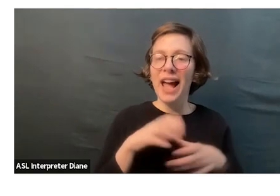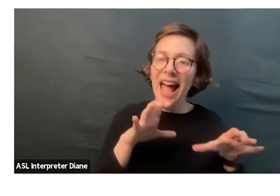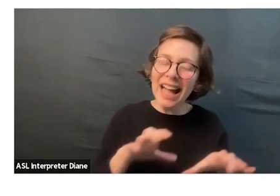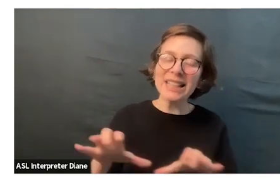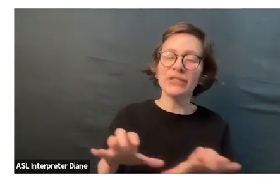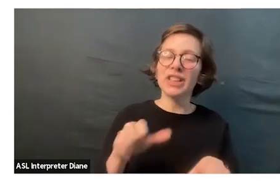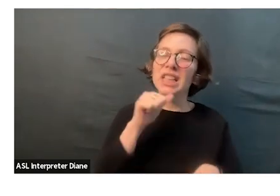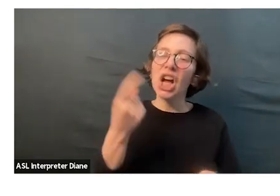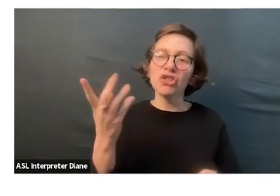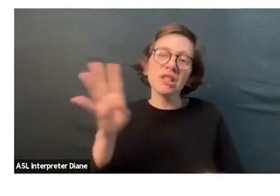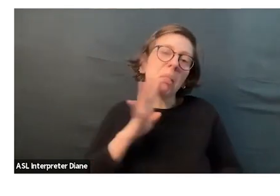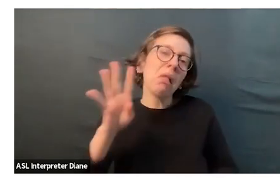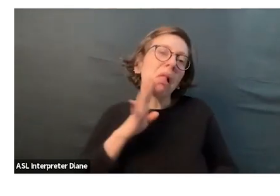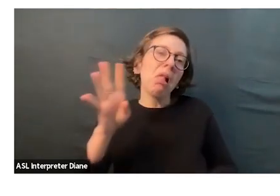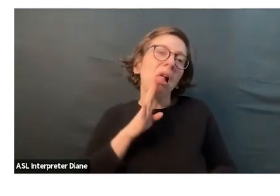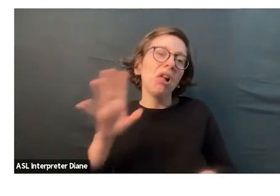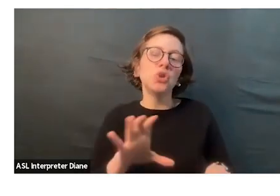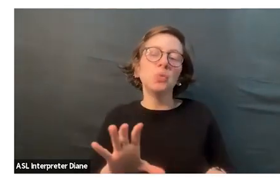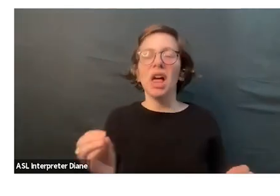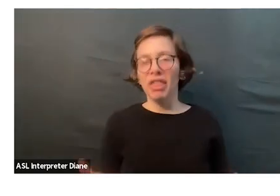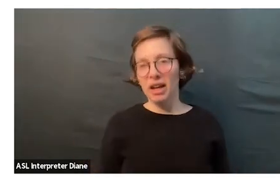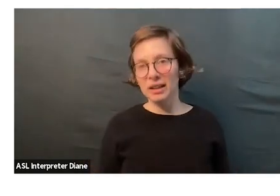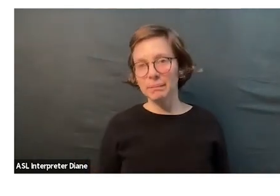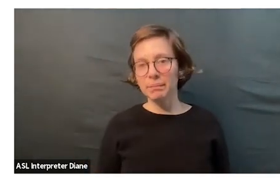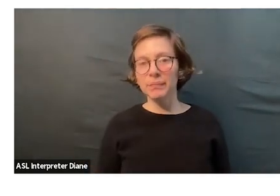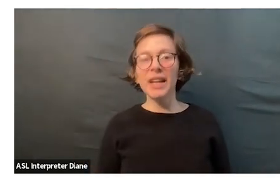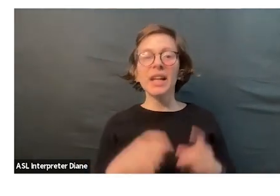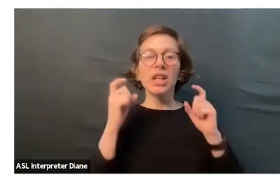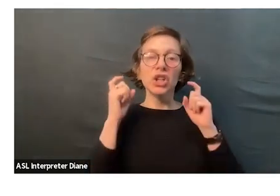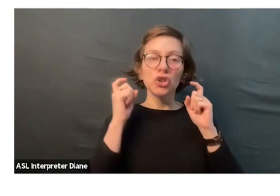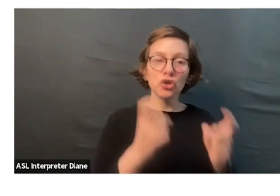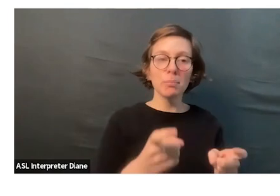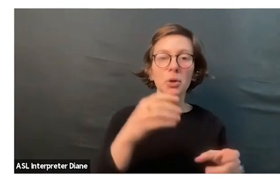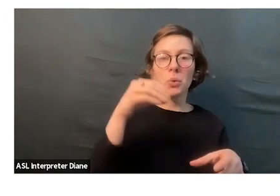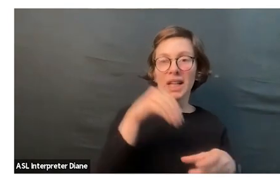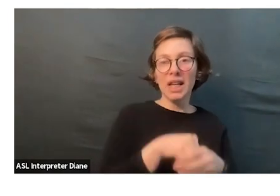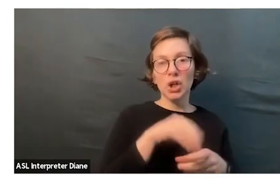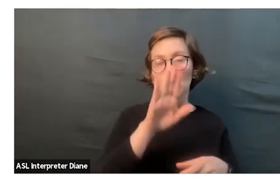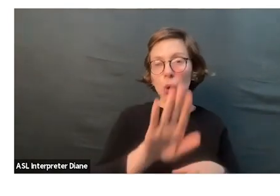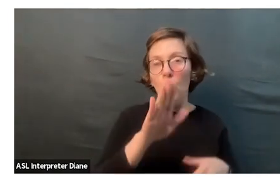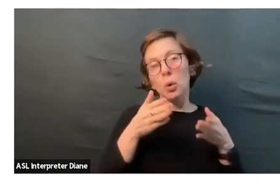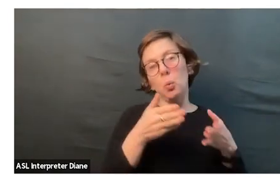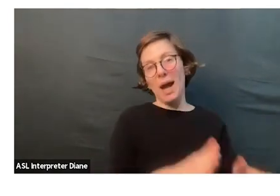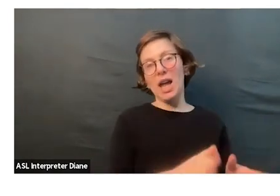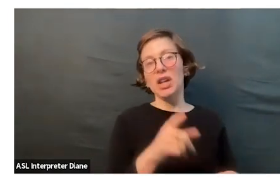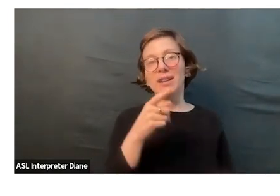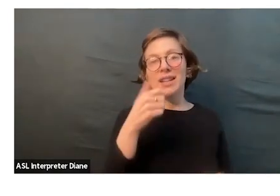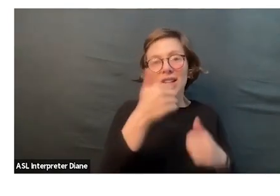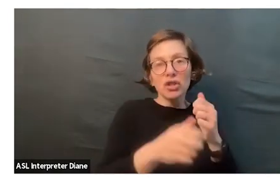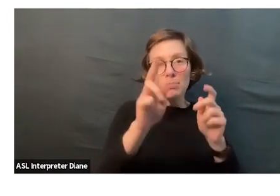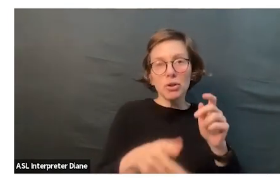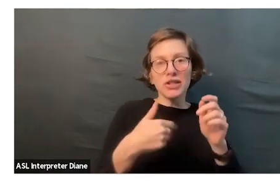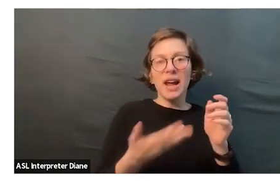in the chat mentioned Dr. Maxley Boiron's series of classes, Discard Studies. Dr. Maxley Boiron also gave a class